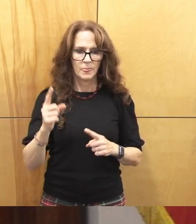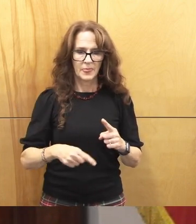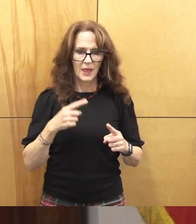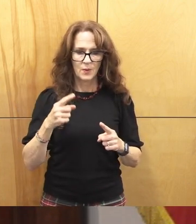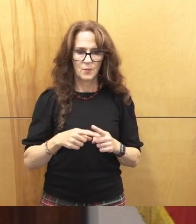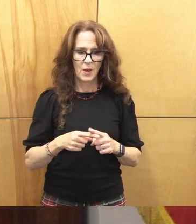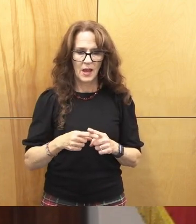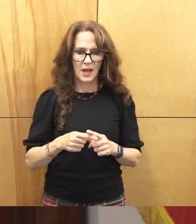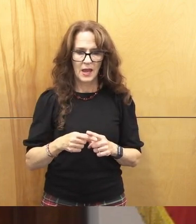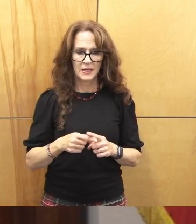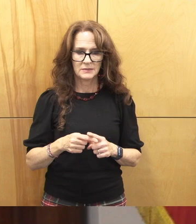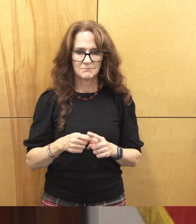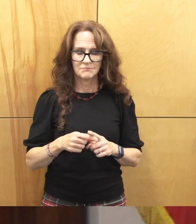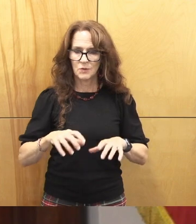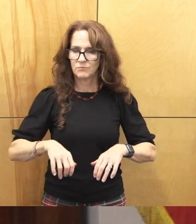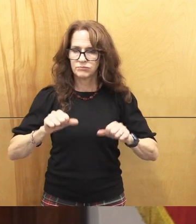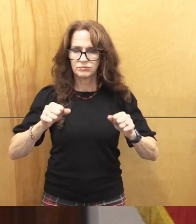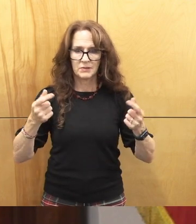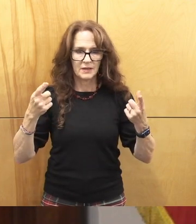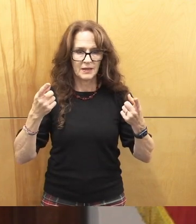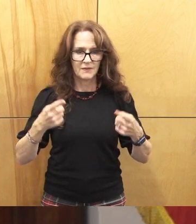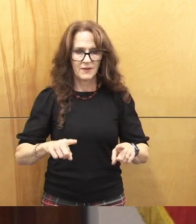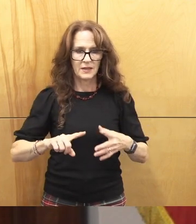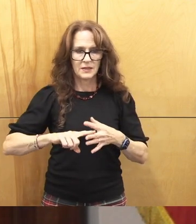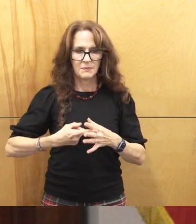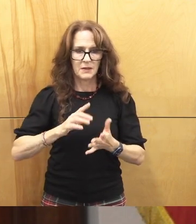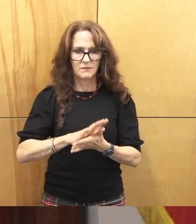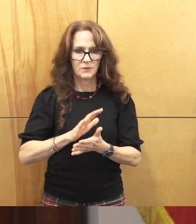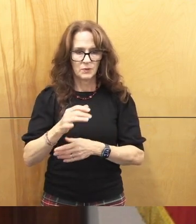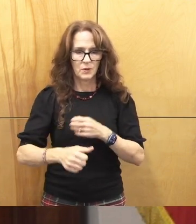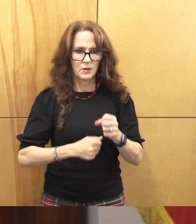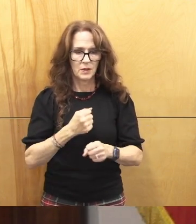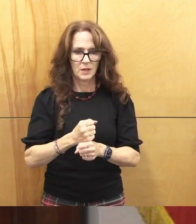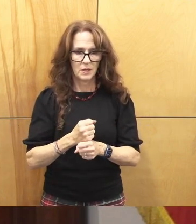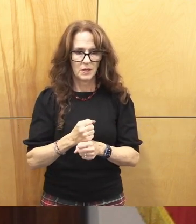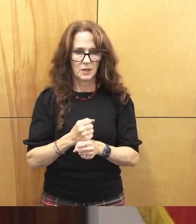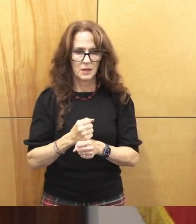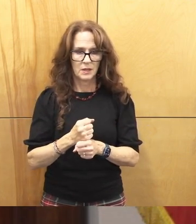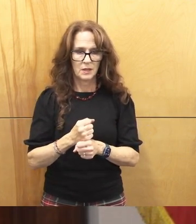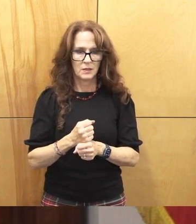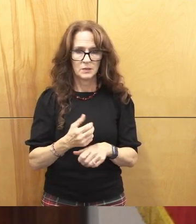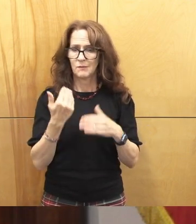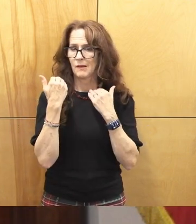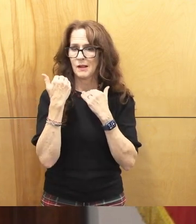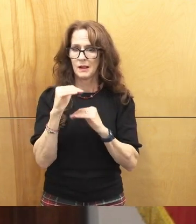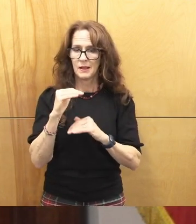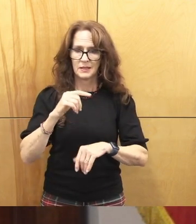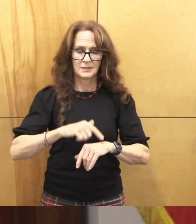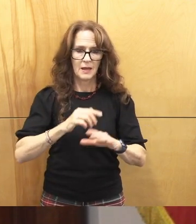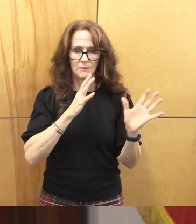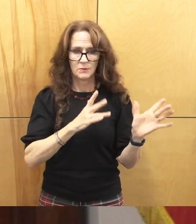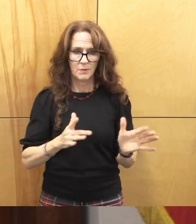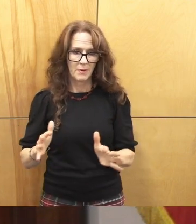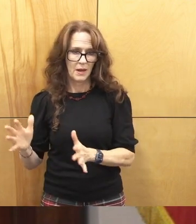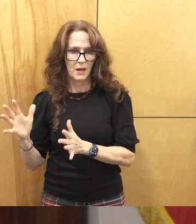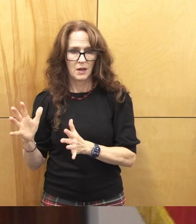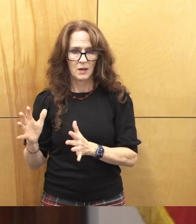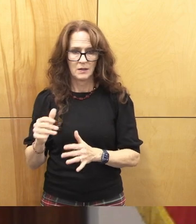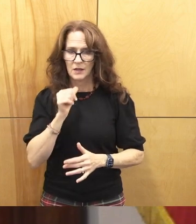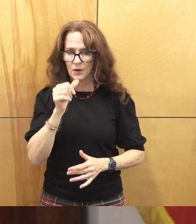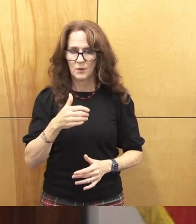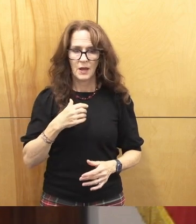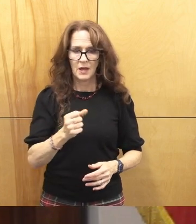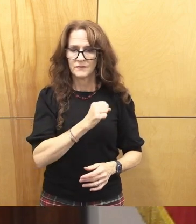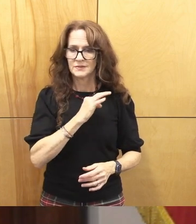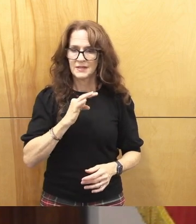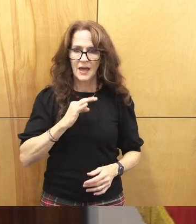do an event like that at the beginning of the school year. You have very, very little time to prepare, because you don't have staff